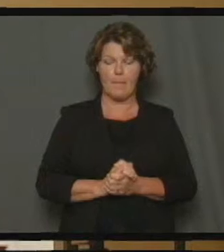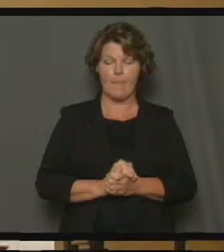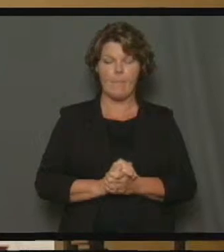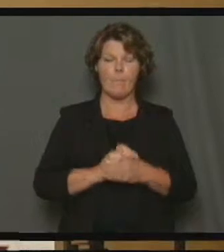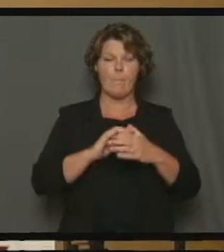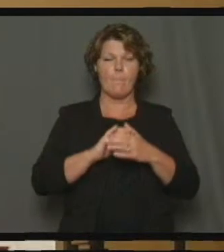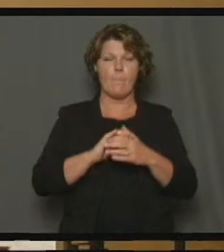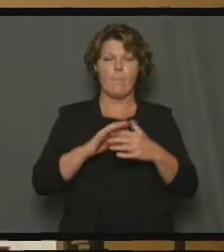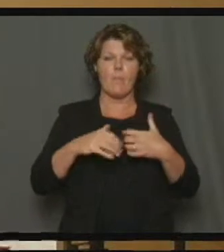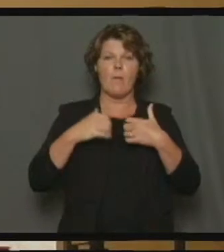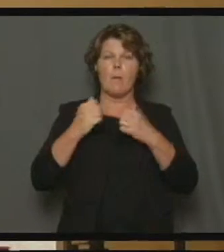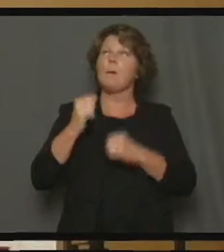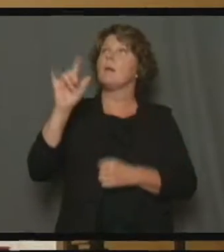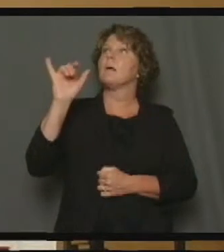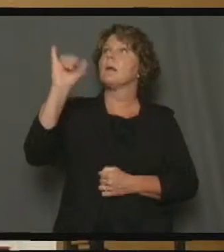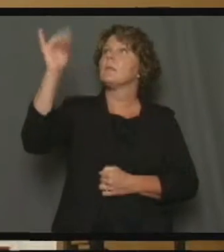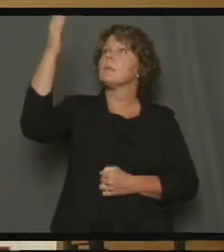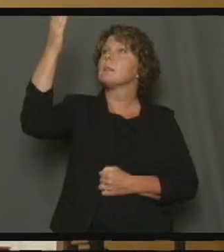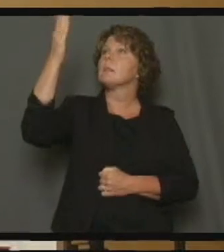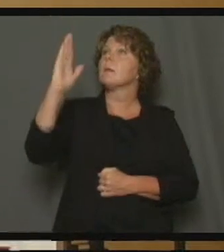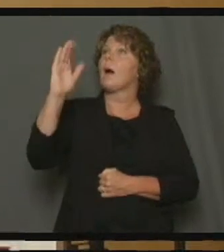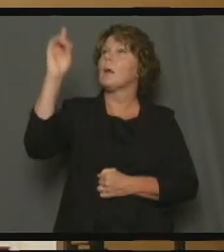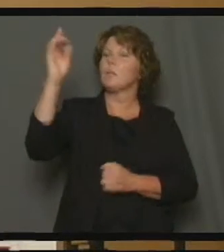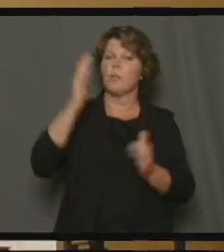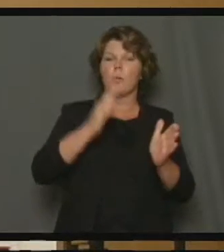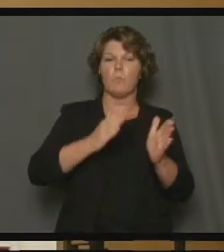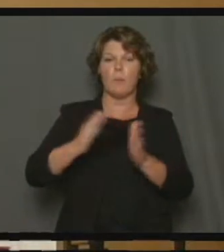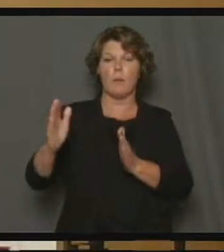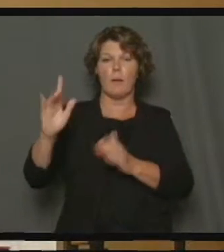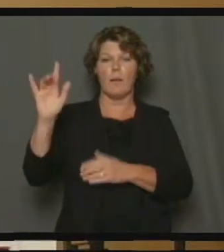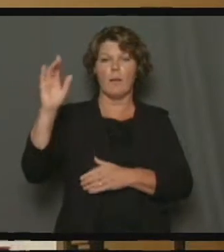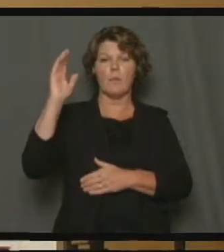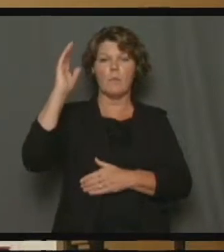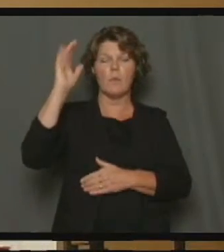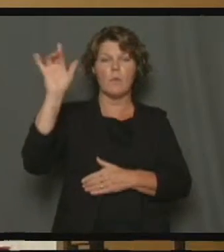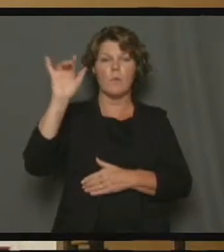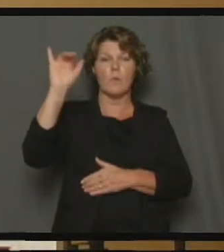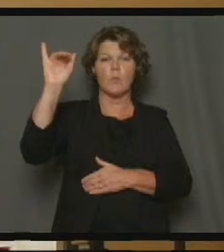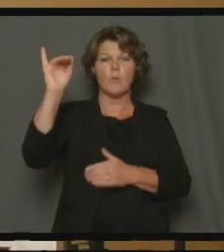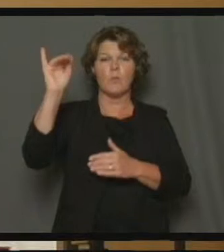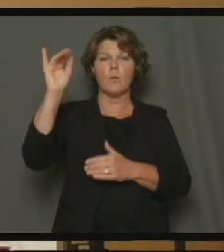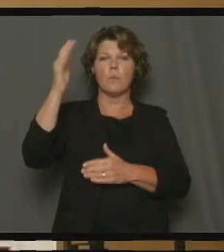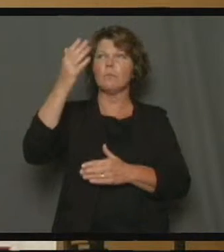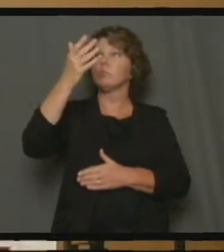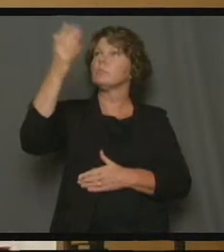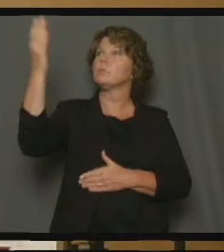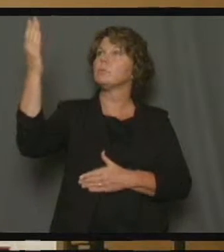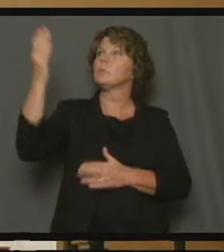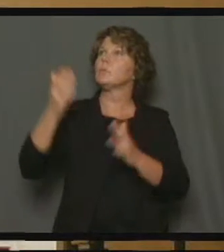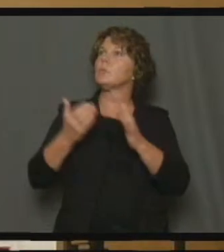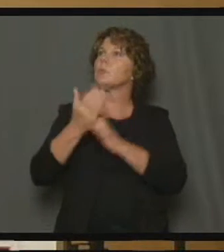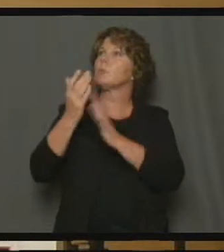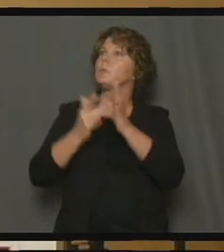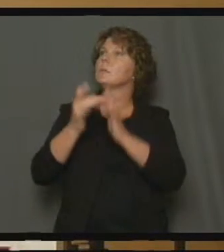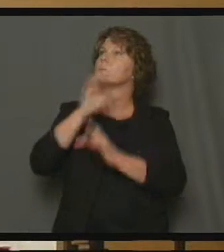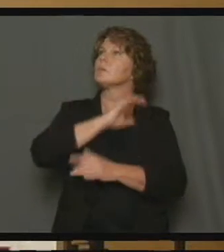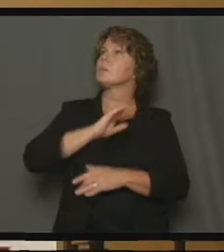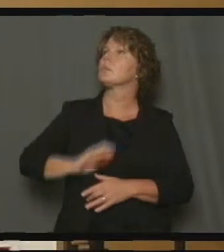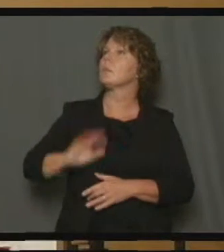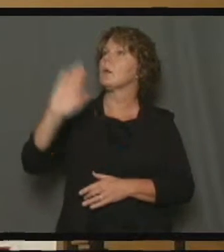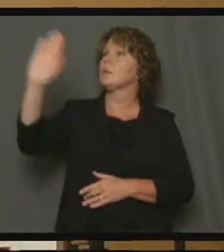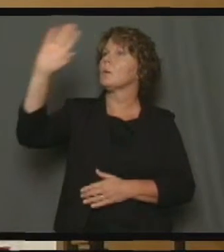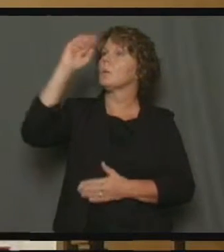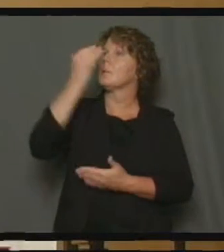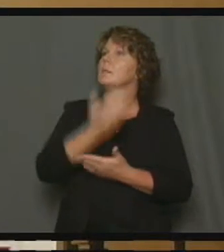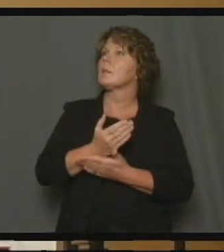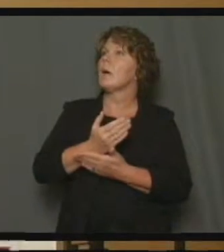Almighty and everlasting God, you have prepared for our eternal future through your Son, Jesus Christ. You prepared for his coming